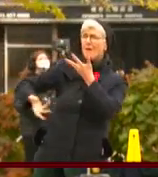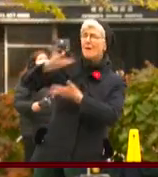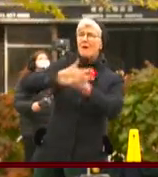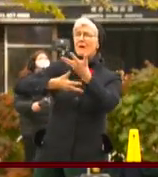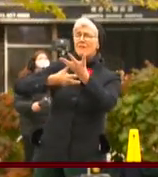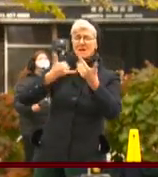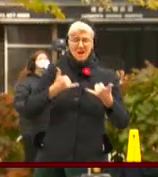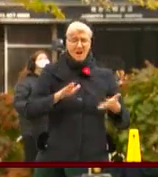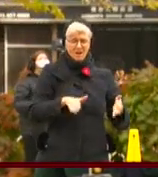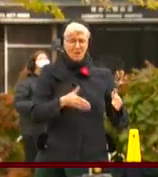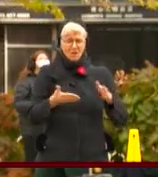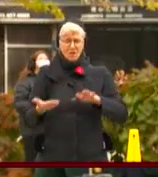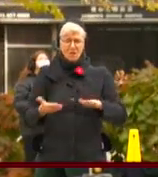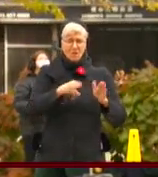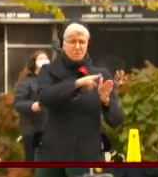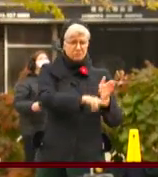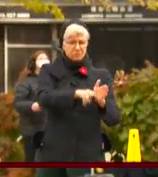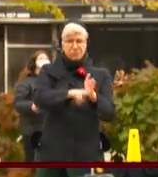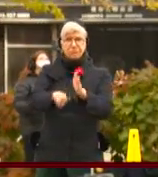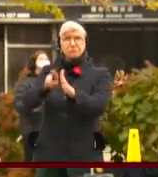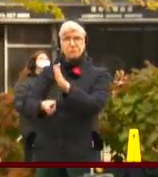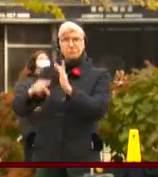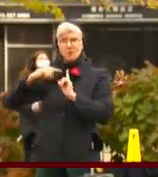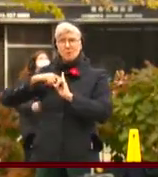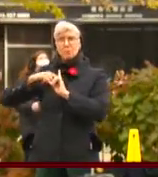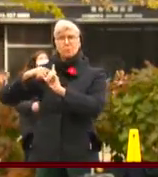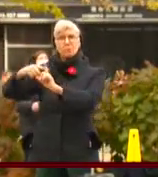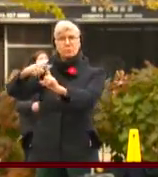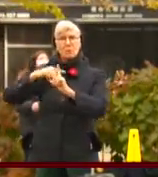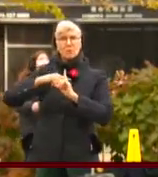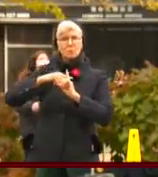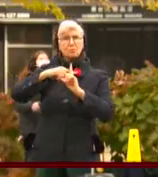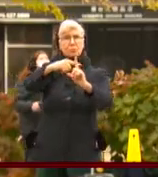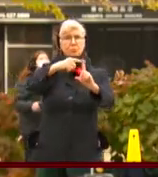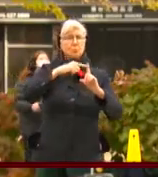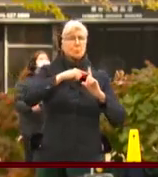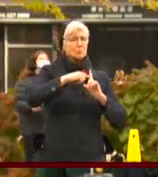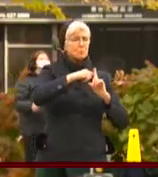and now we lie in Flanders fields.